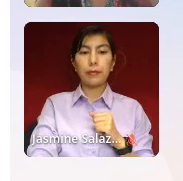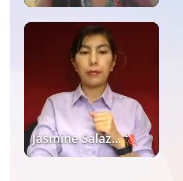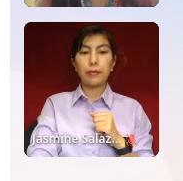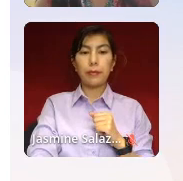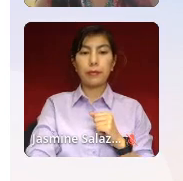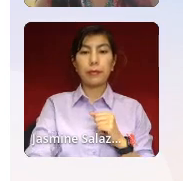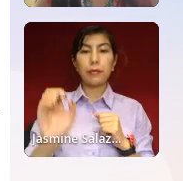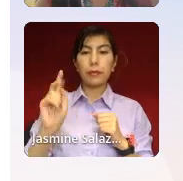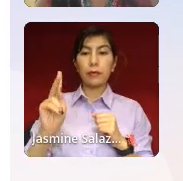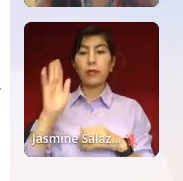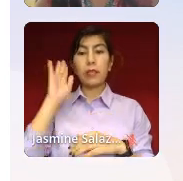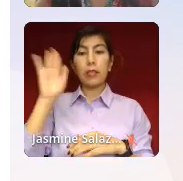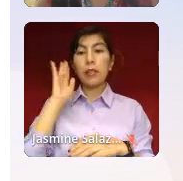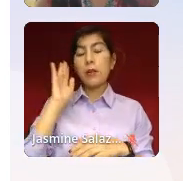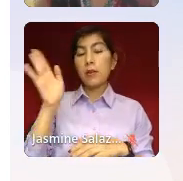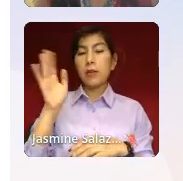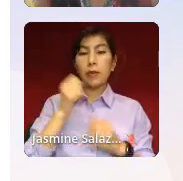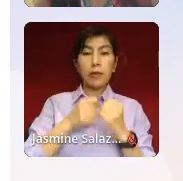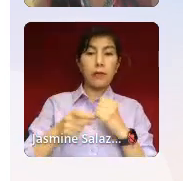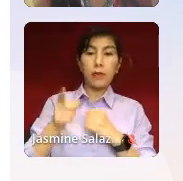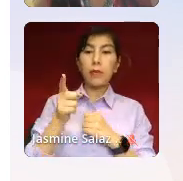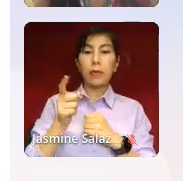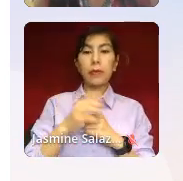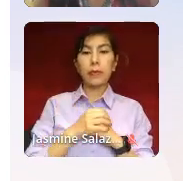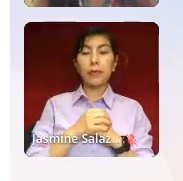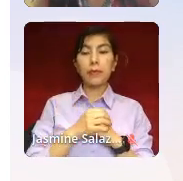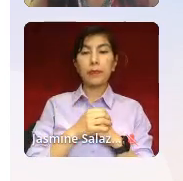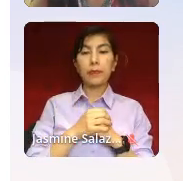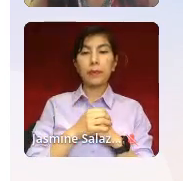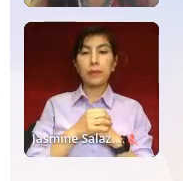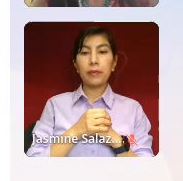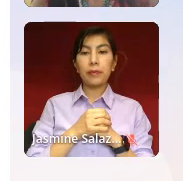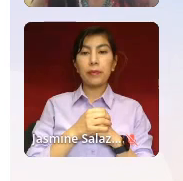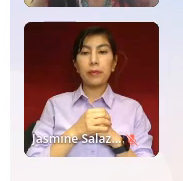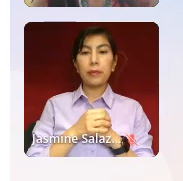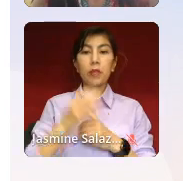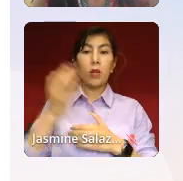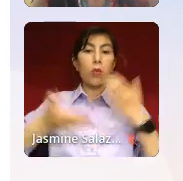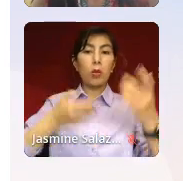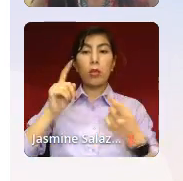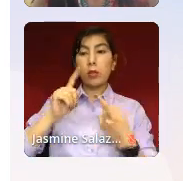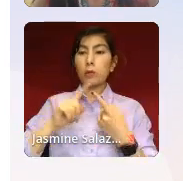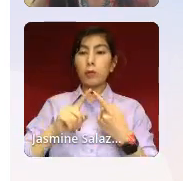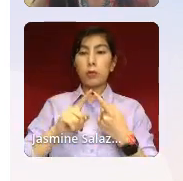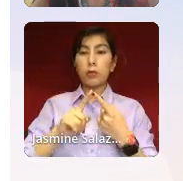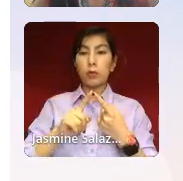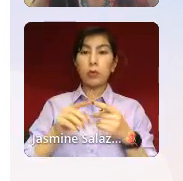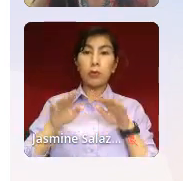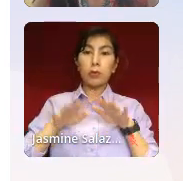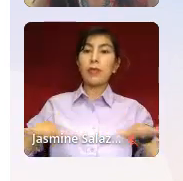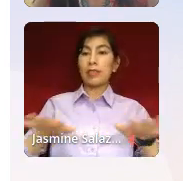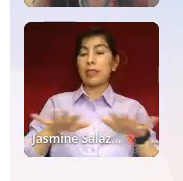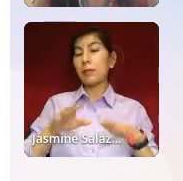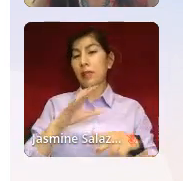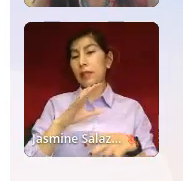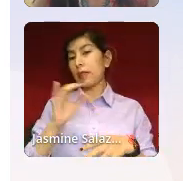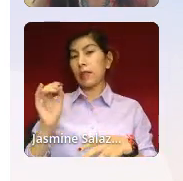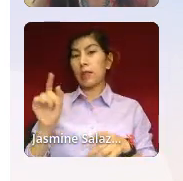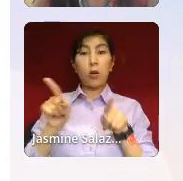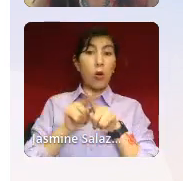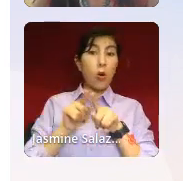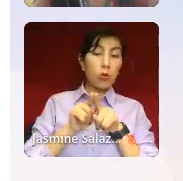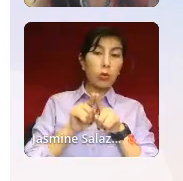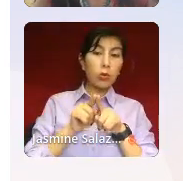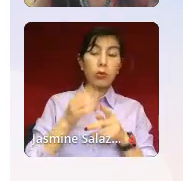Okay, hello, everyone. Welcome into the space, and also